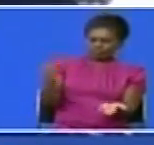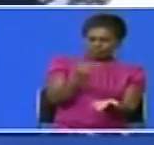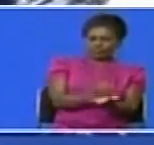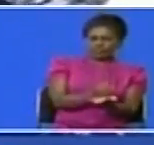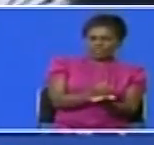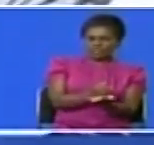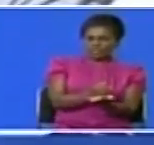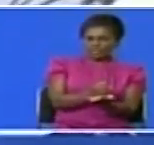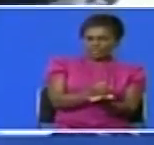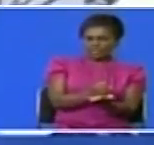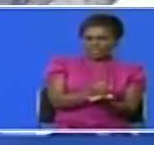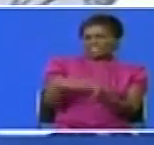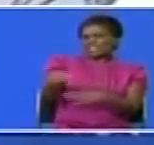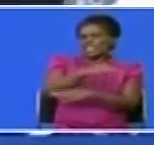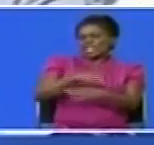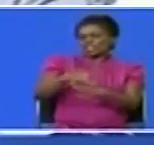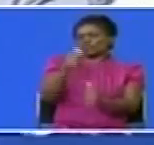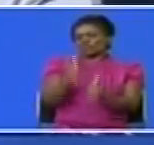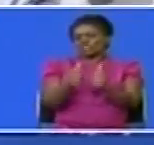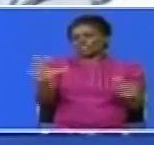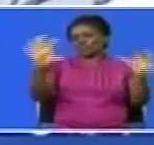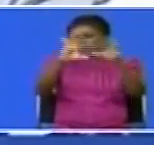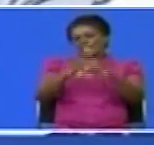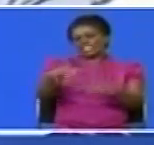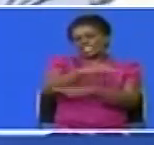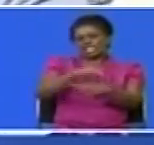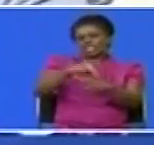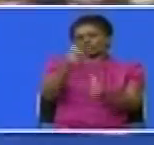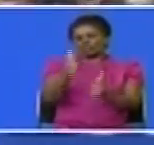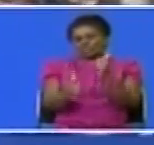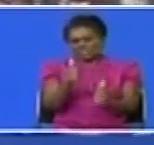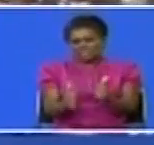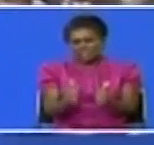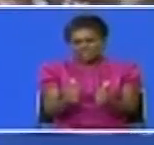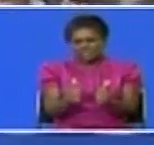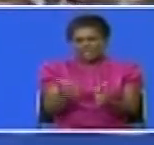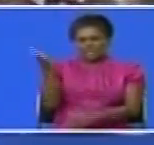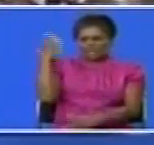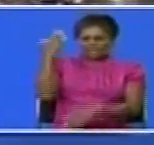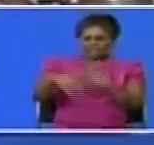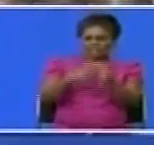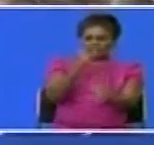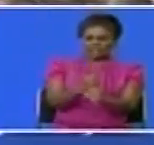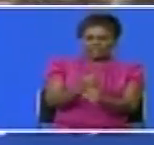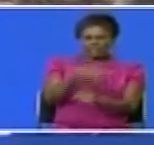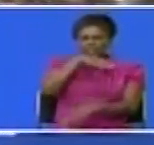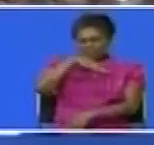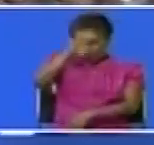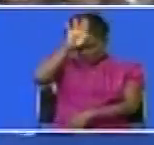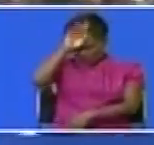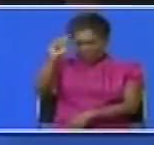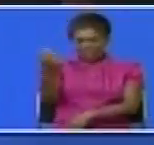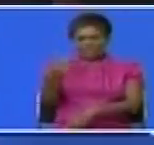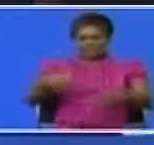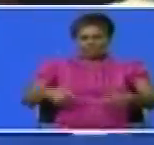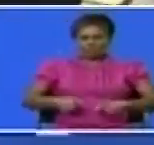him, which nation, which United Kenya are you talking about? Early last year, disappointed Kenyan youth also